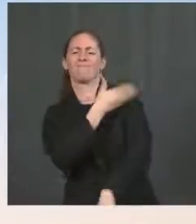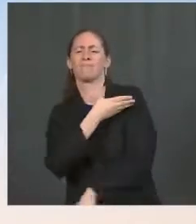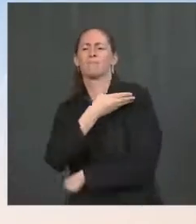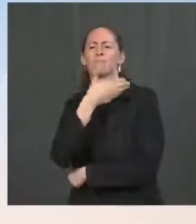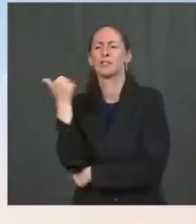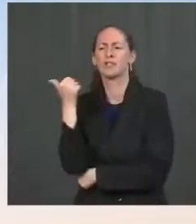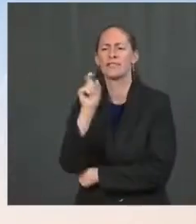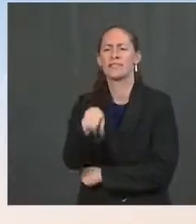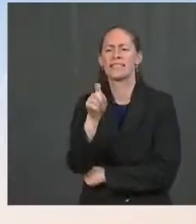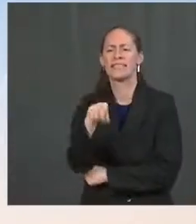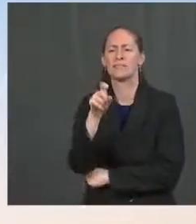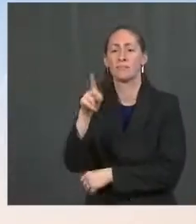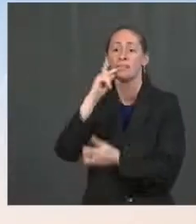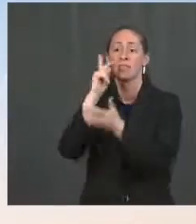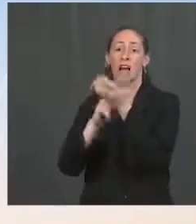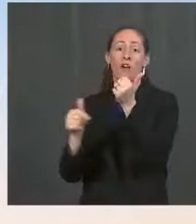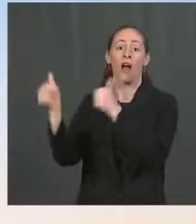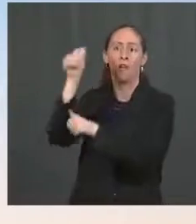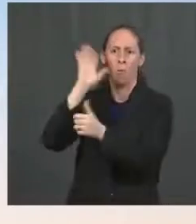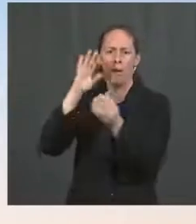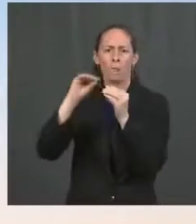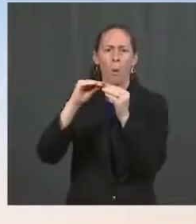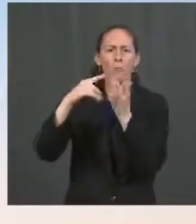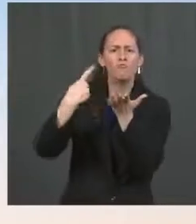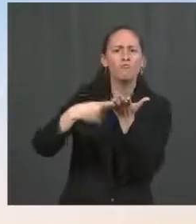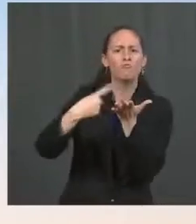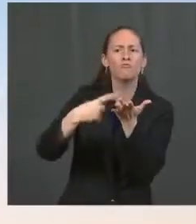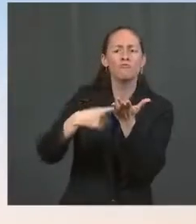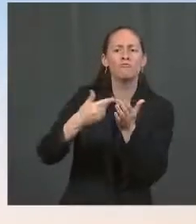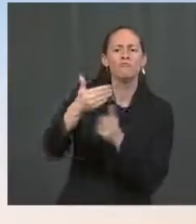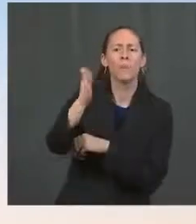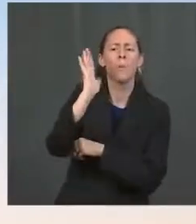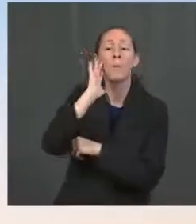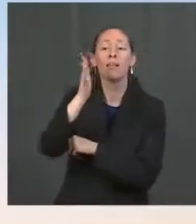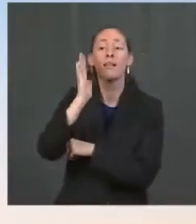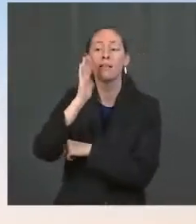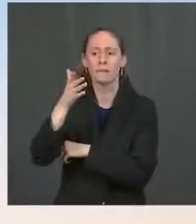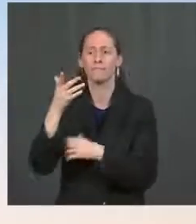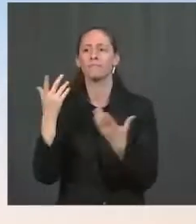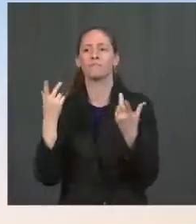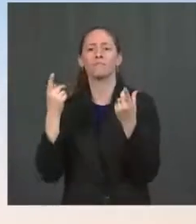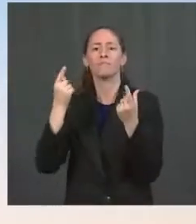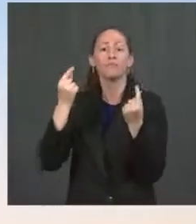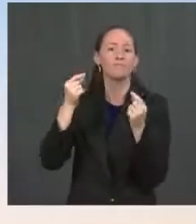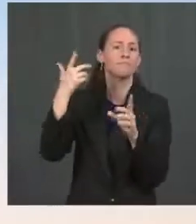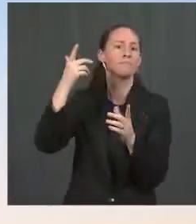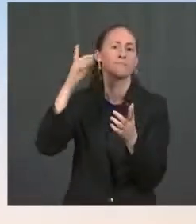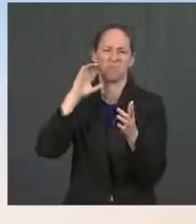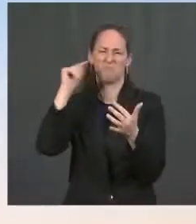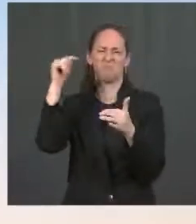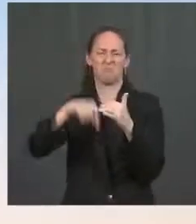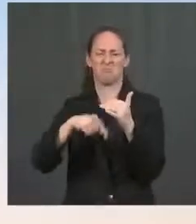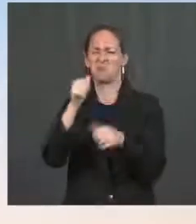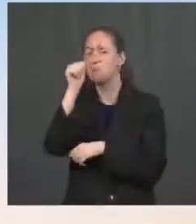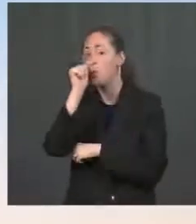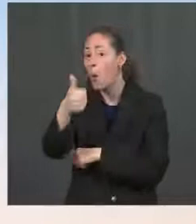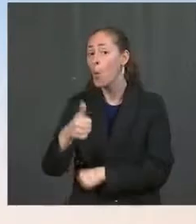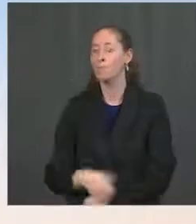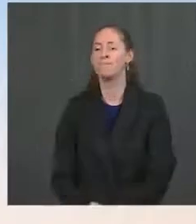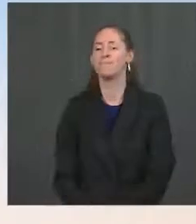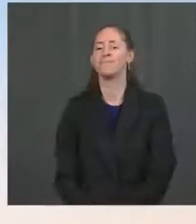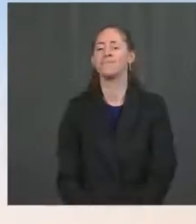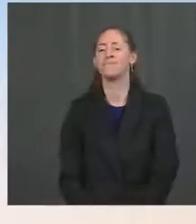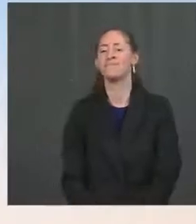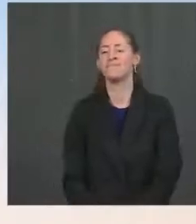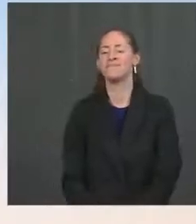report at the inaugural meeting of the White House Competition Council tomorrow. I know we've also sent a slew of statements into your inboxes, which all of you should have